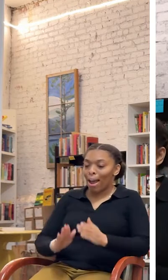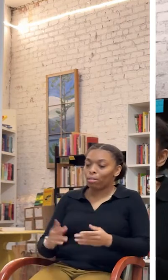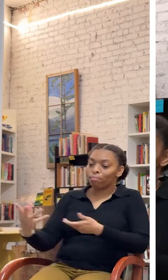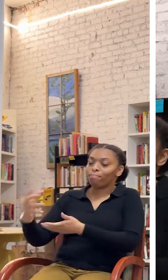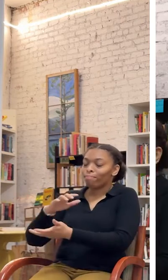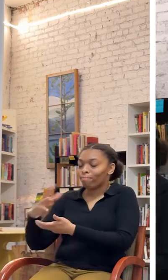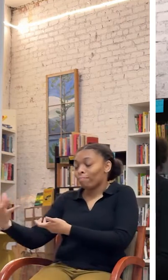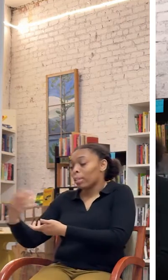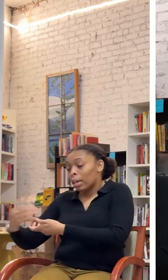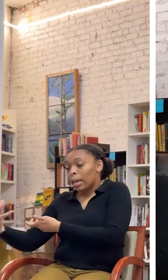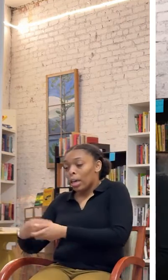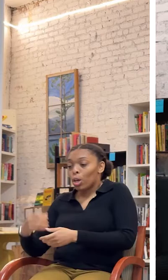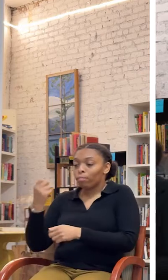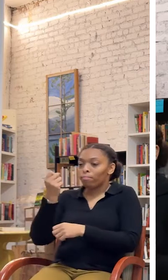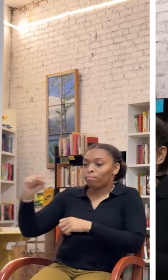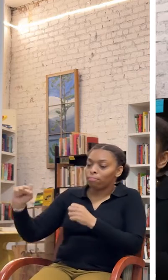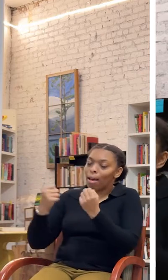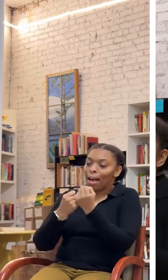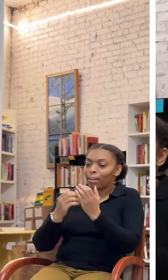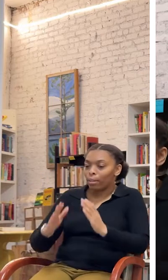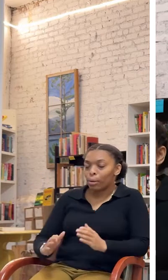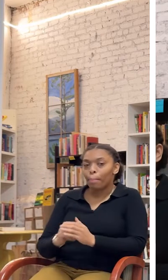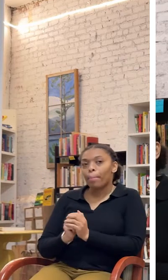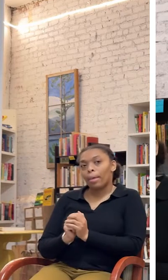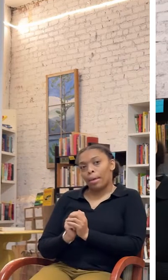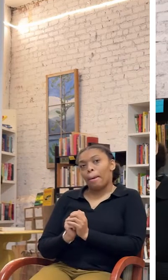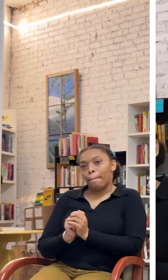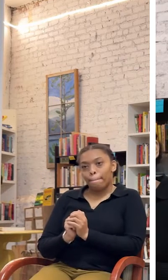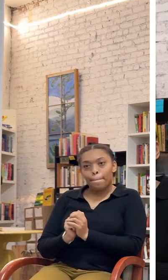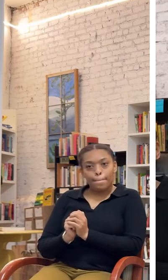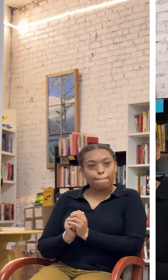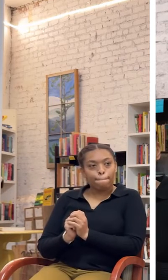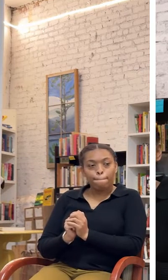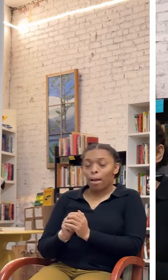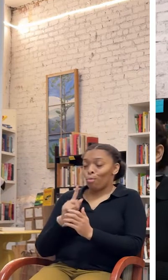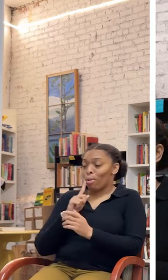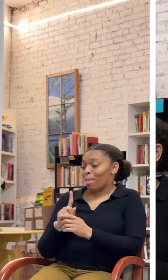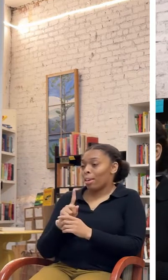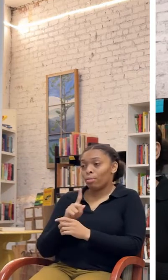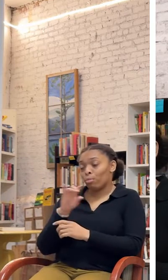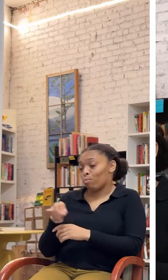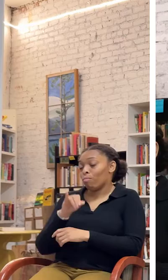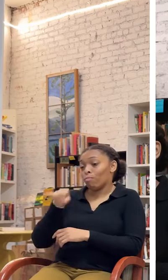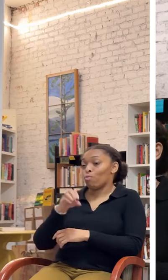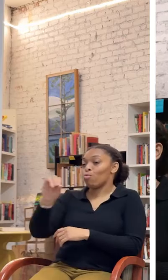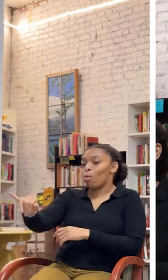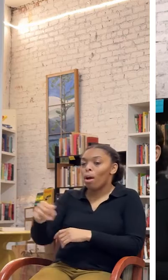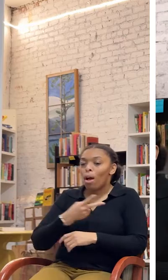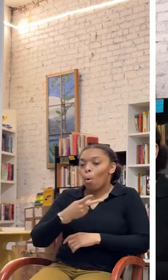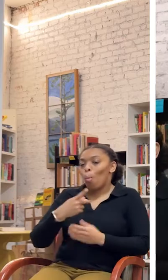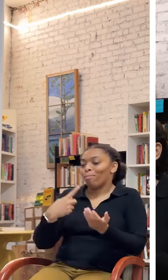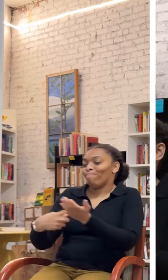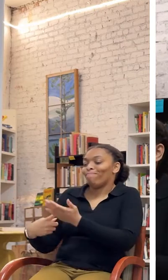activism as well, so we did a lot of that. And it has been such a joy. You know, I think you and I spoke like